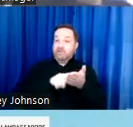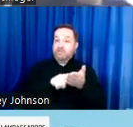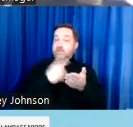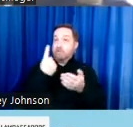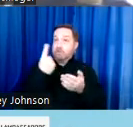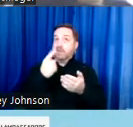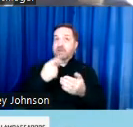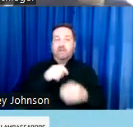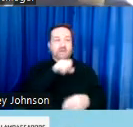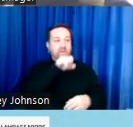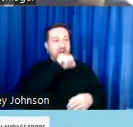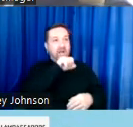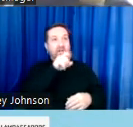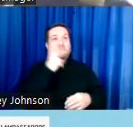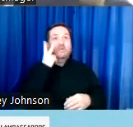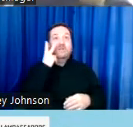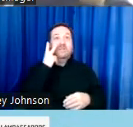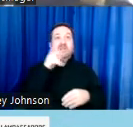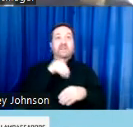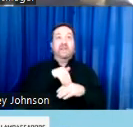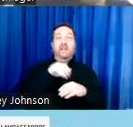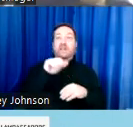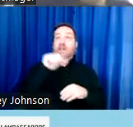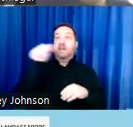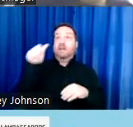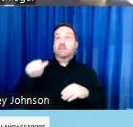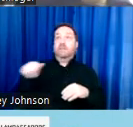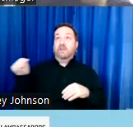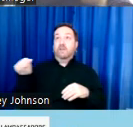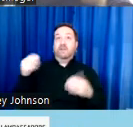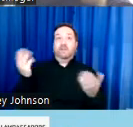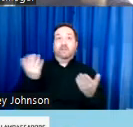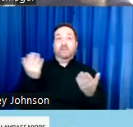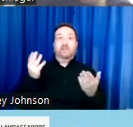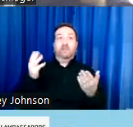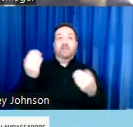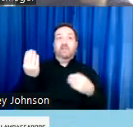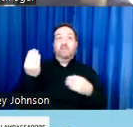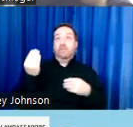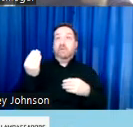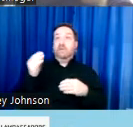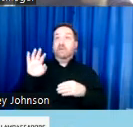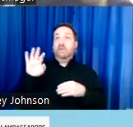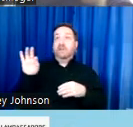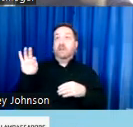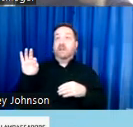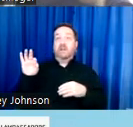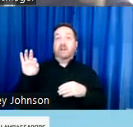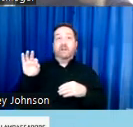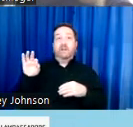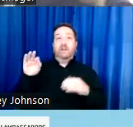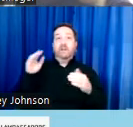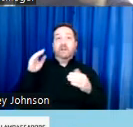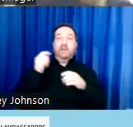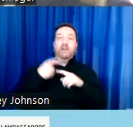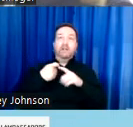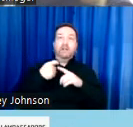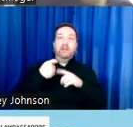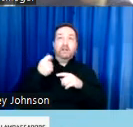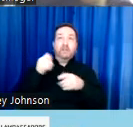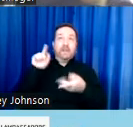Love it. Right. So you can see it at Amazon here. It's $14.99, down a little bit from their normal